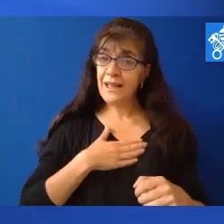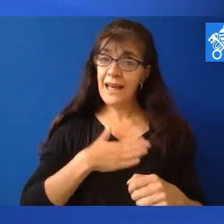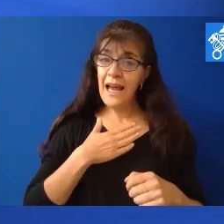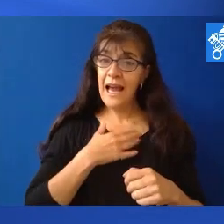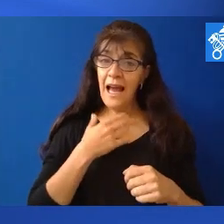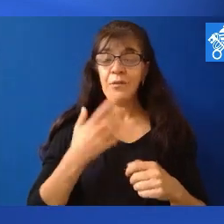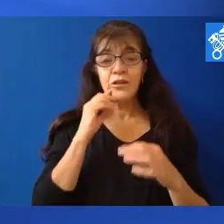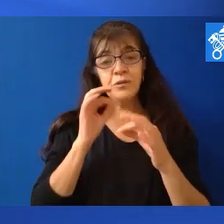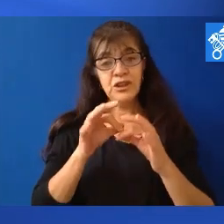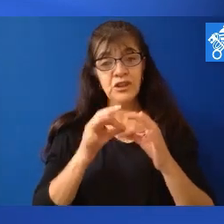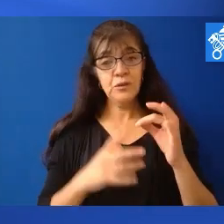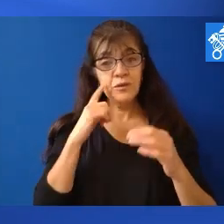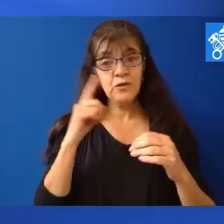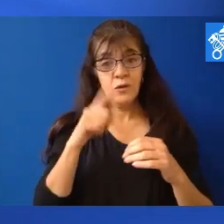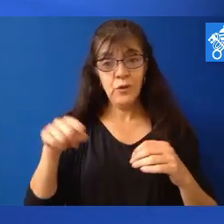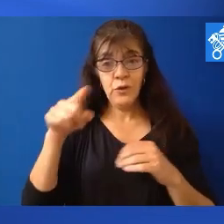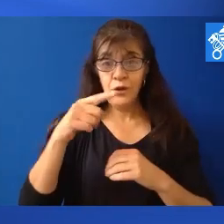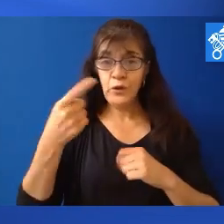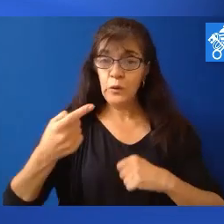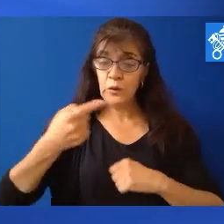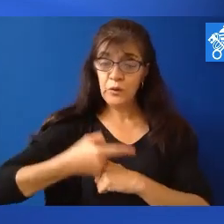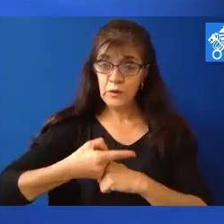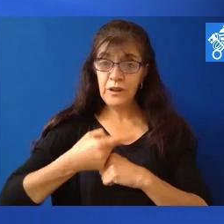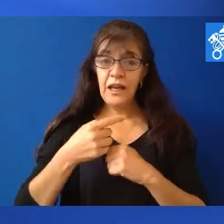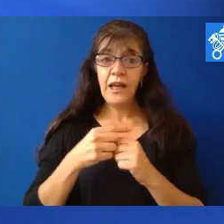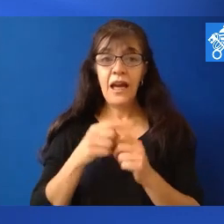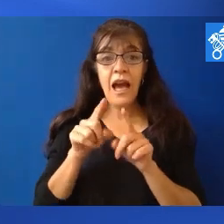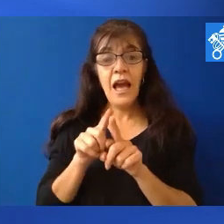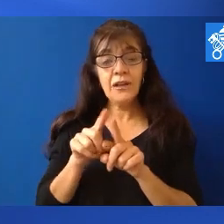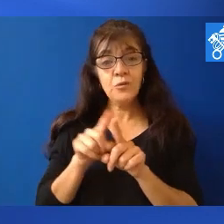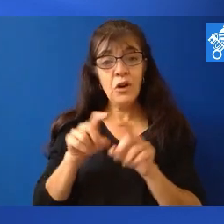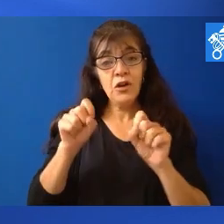TV, Atmadashan TV, EWTN TV.